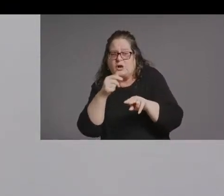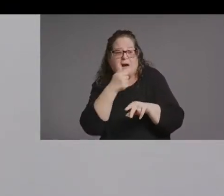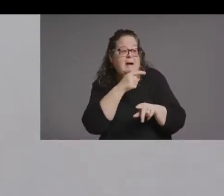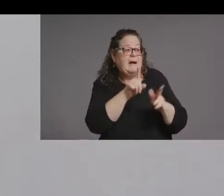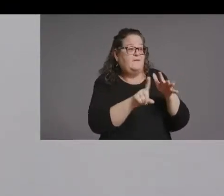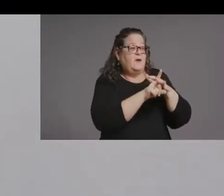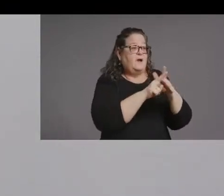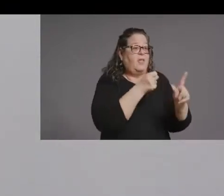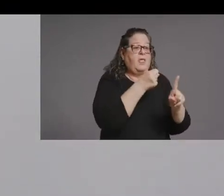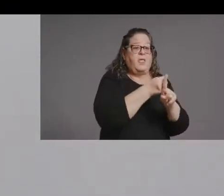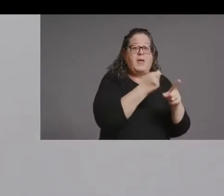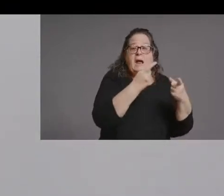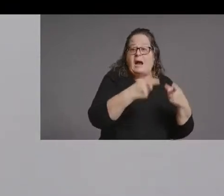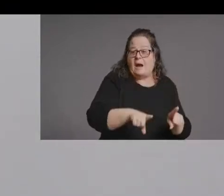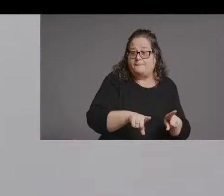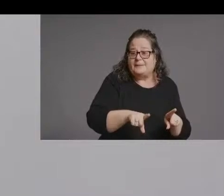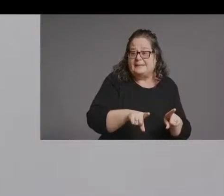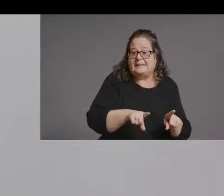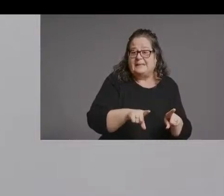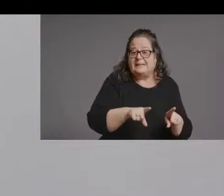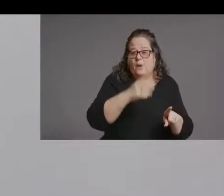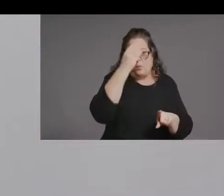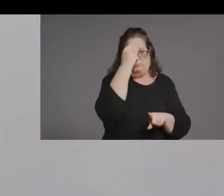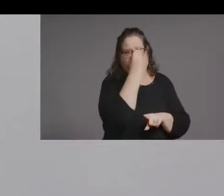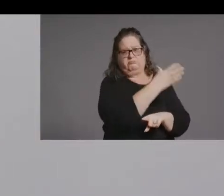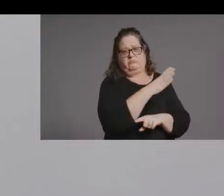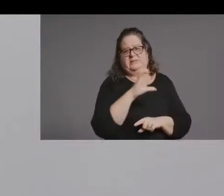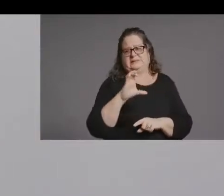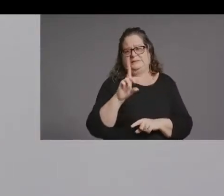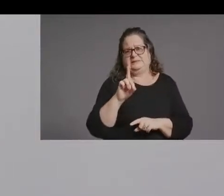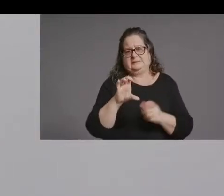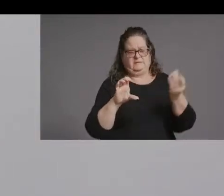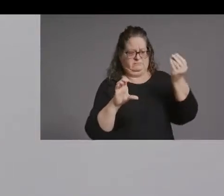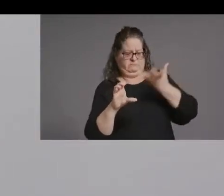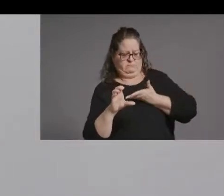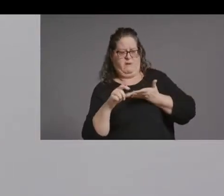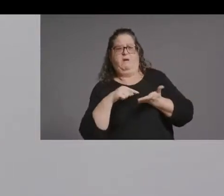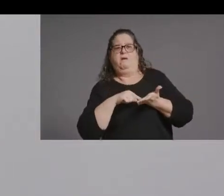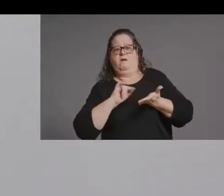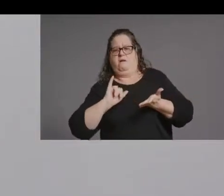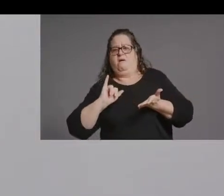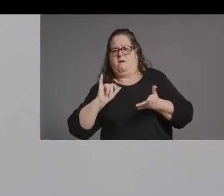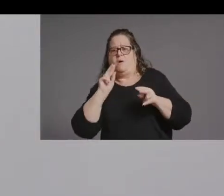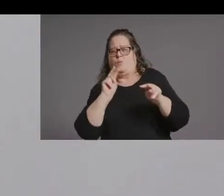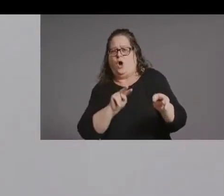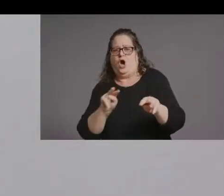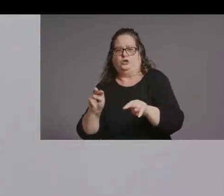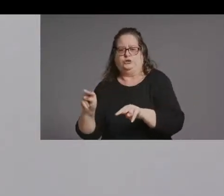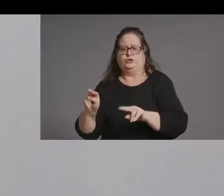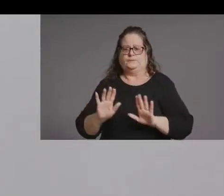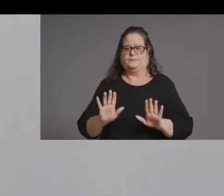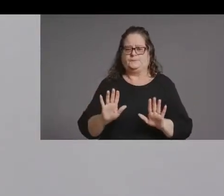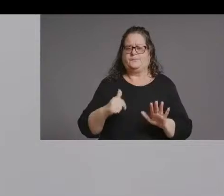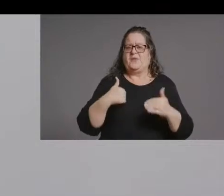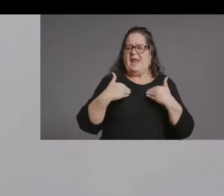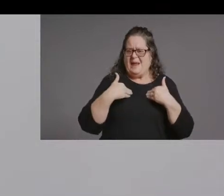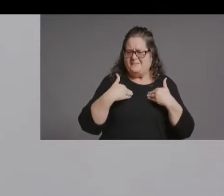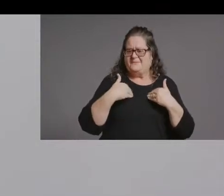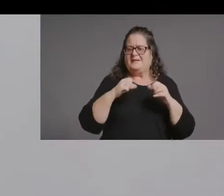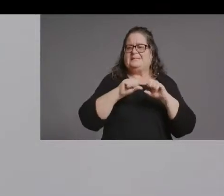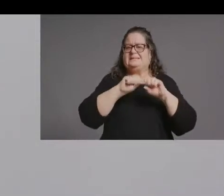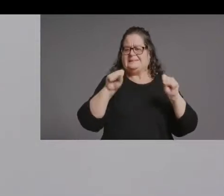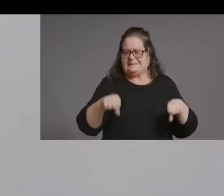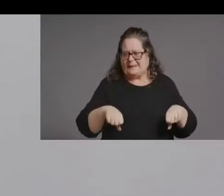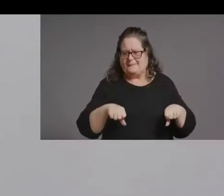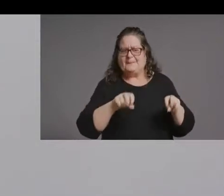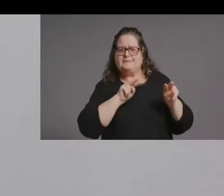system, which is this shows that is working. They're picking up things that may have a signal and really following up